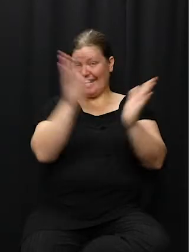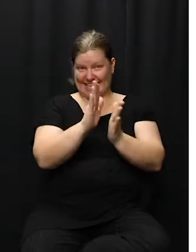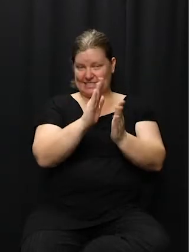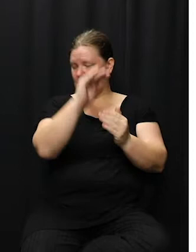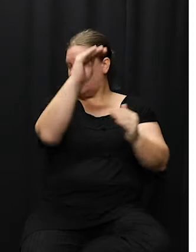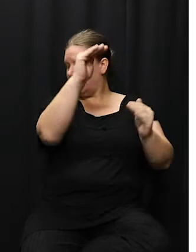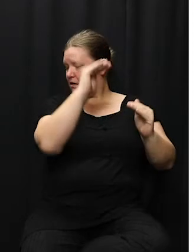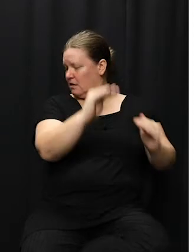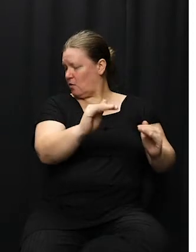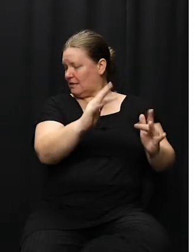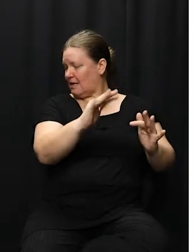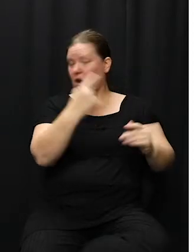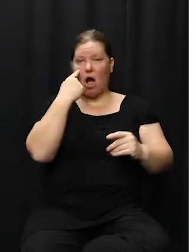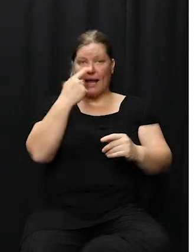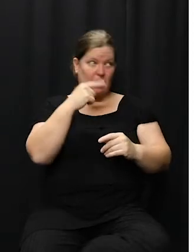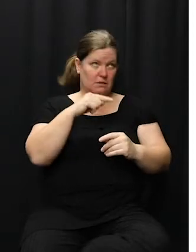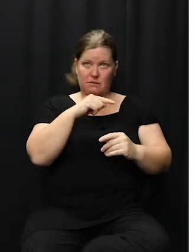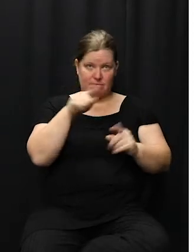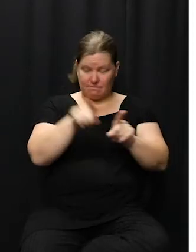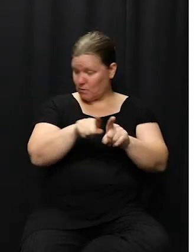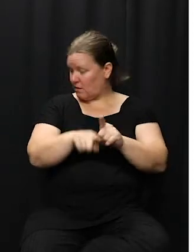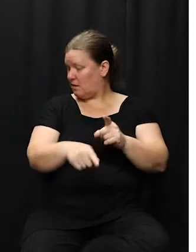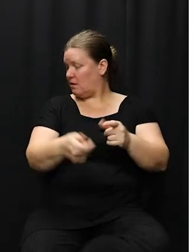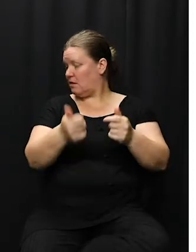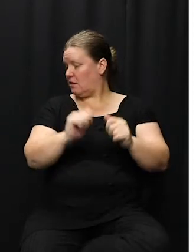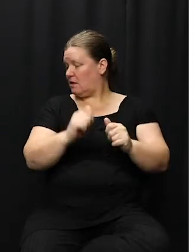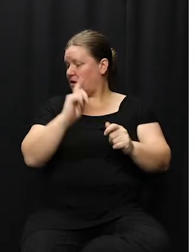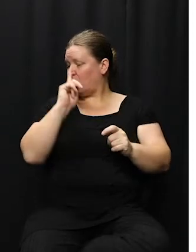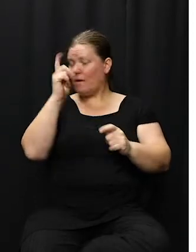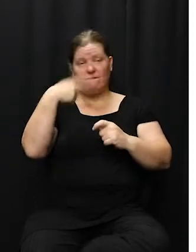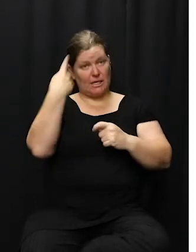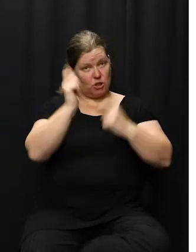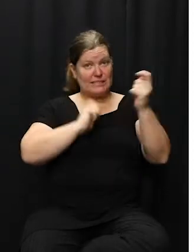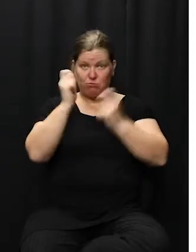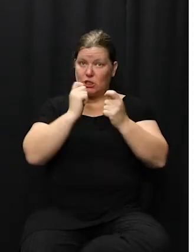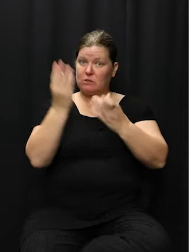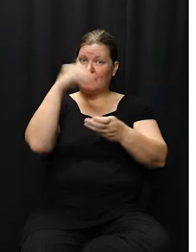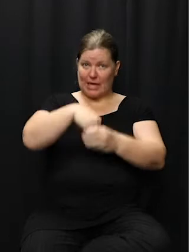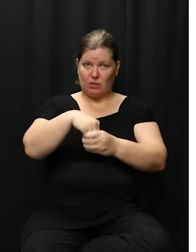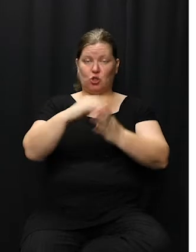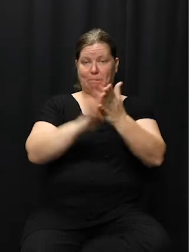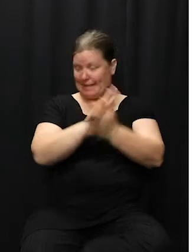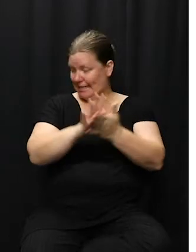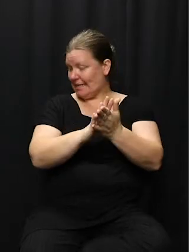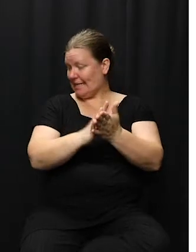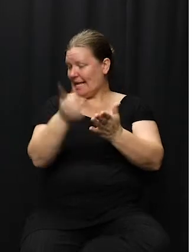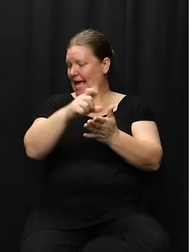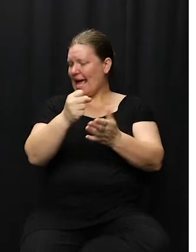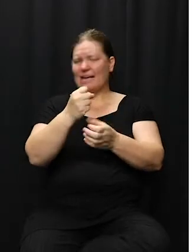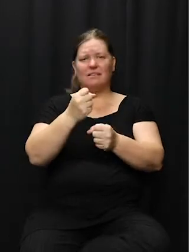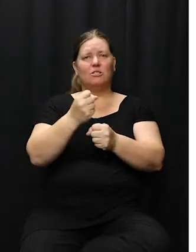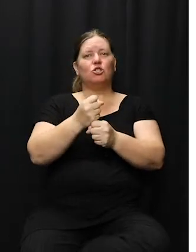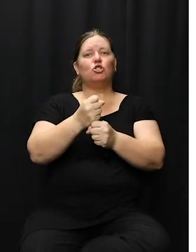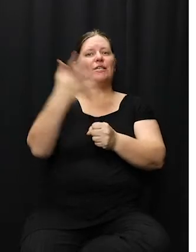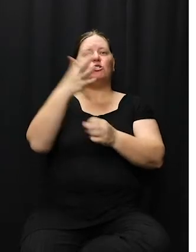further up. You've also got things like eye gaze, facial expressions included in meaning, and also some gesticulations or